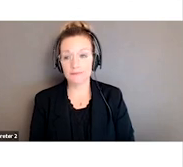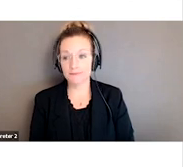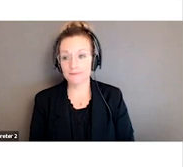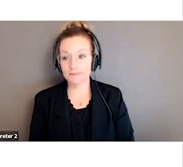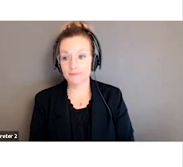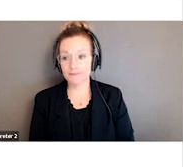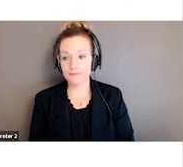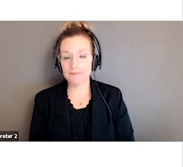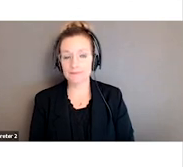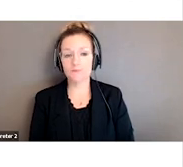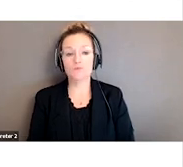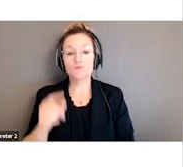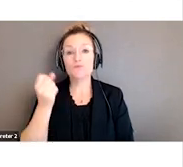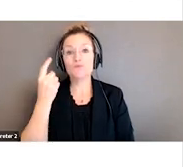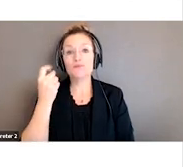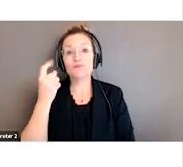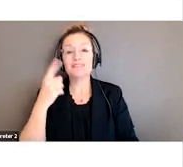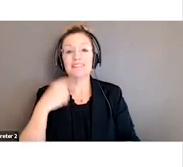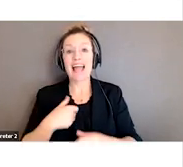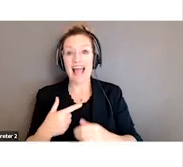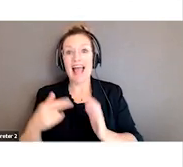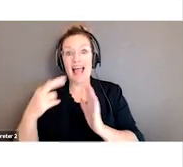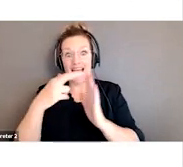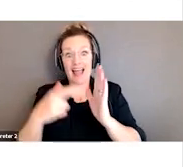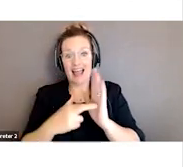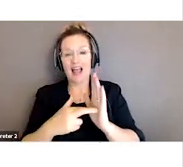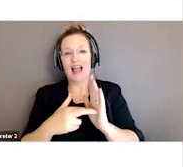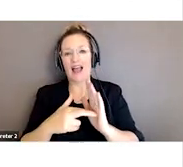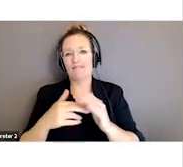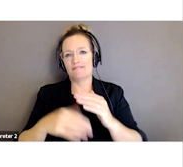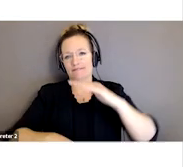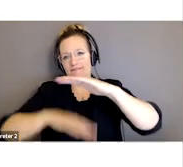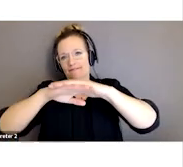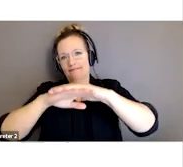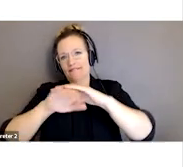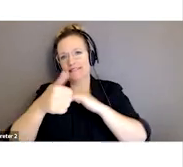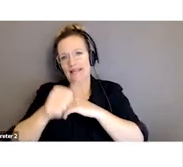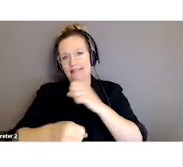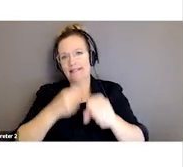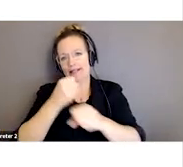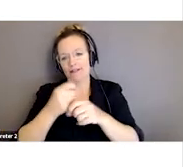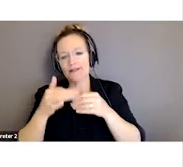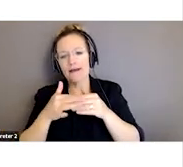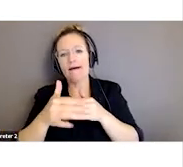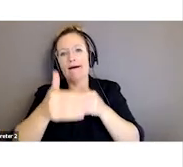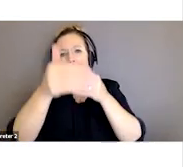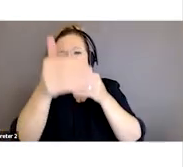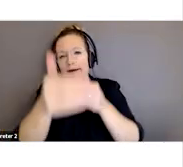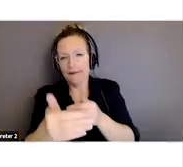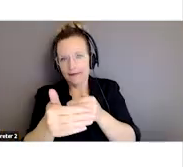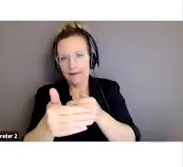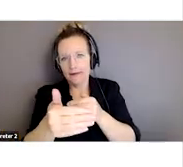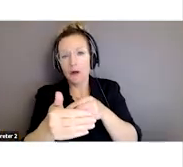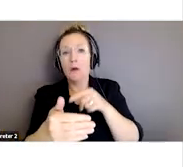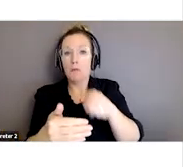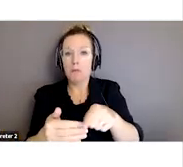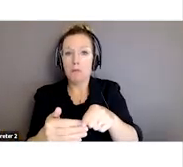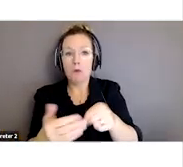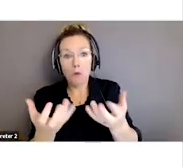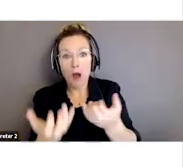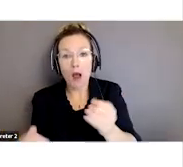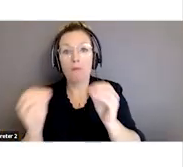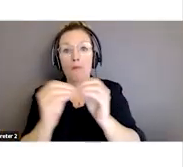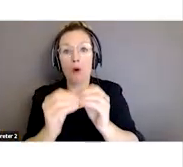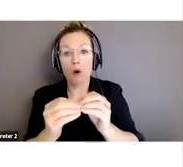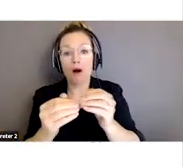a 10-year limit to trademark registration, the protection that's afforded by trademark. However, it can be renewed at the end